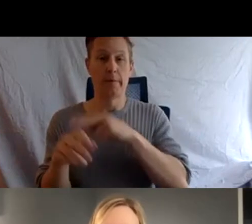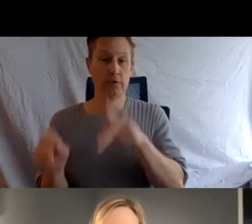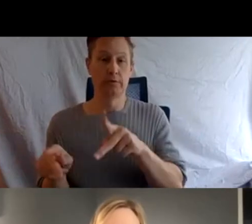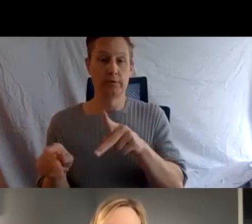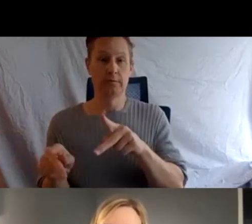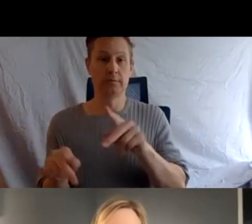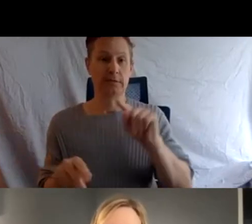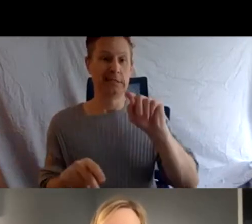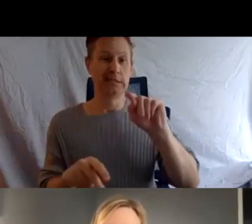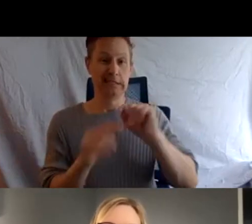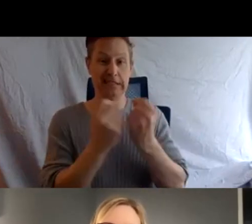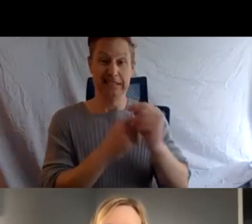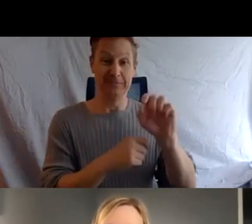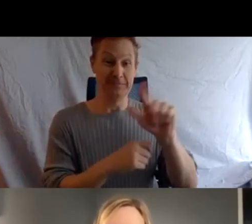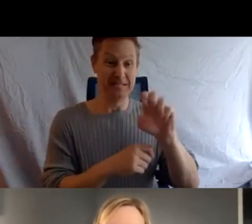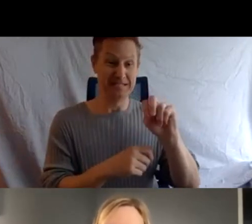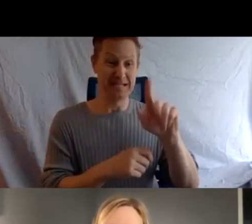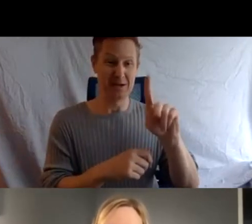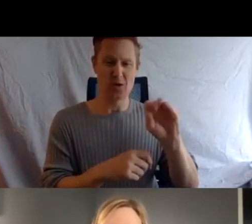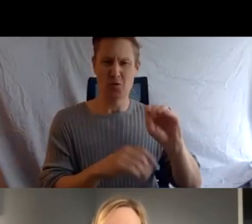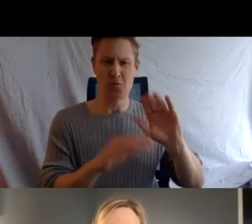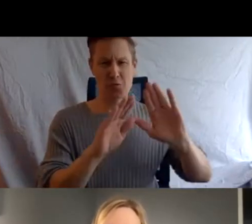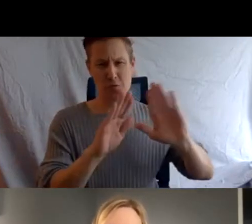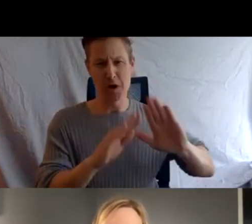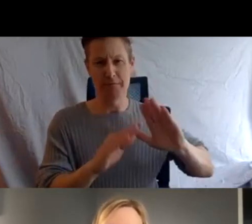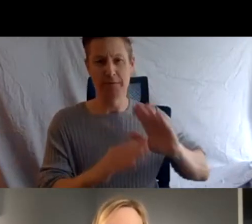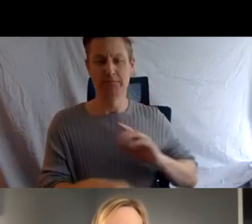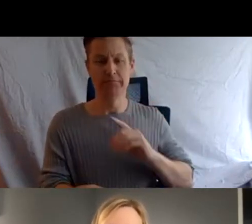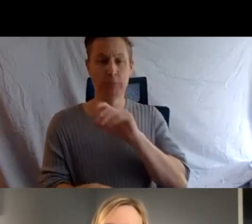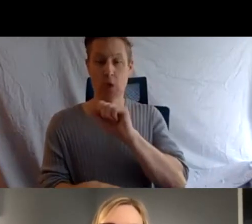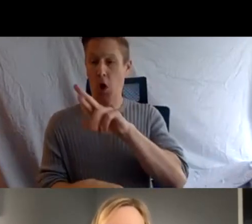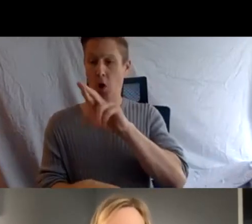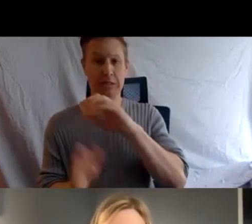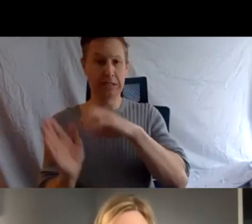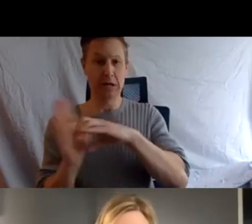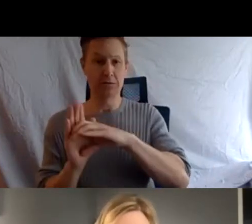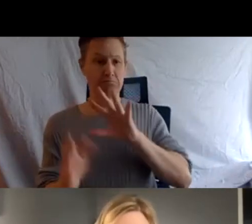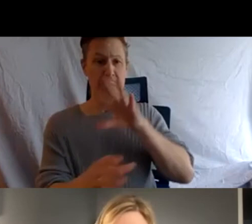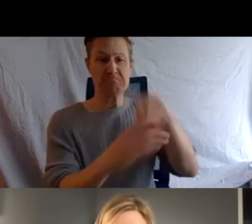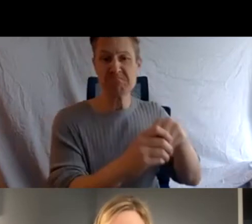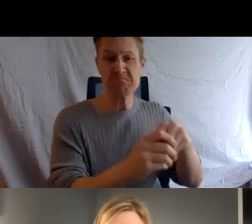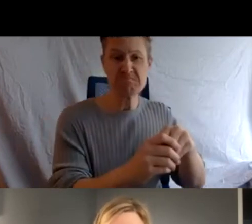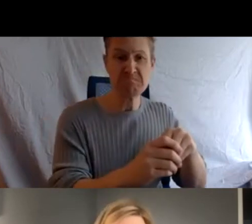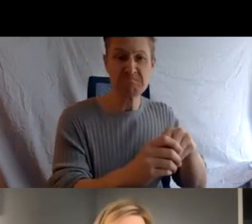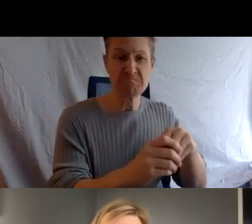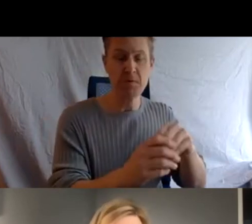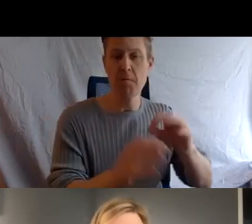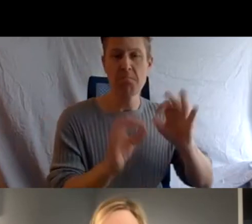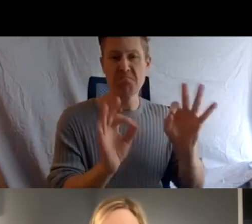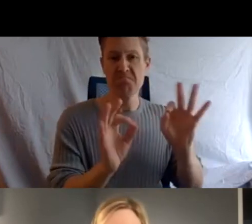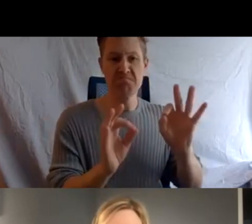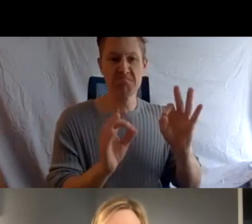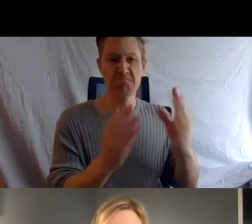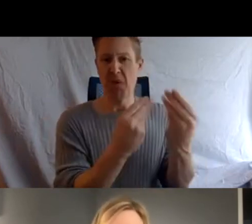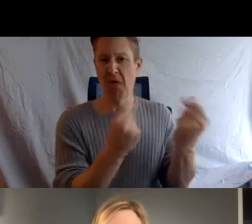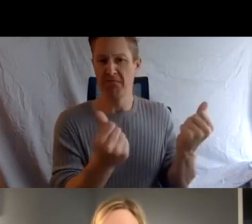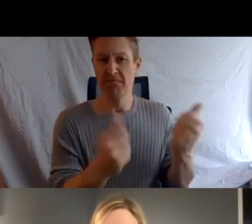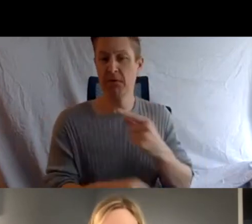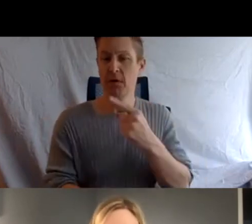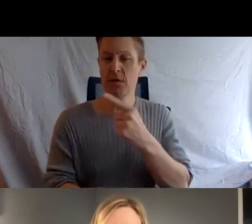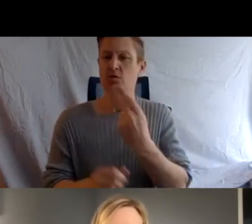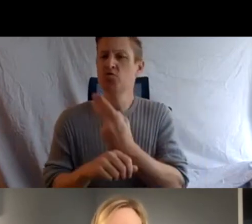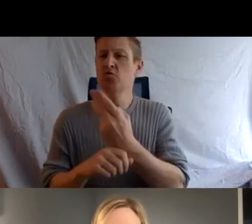so well with just integrating Ari. No one needed to know why Ari used that wheelchair. He just did, and he